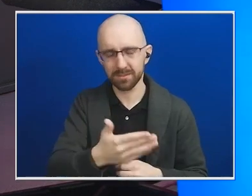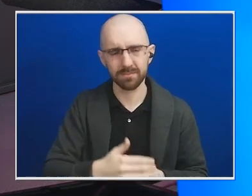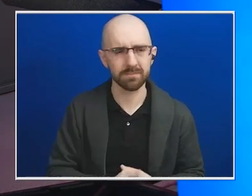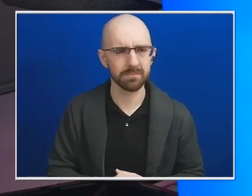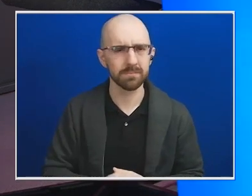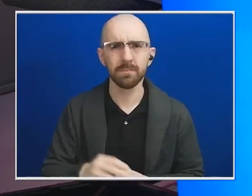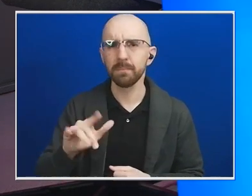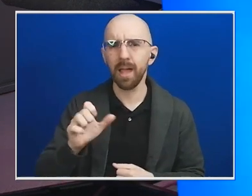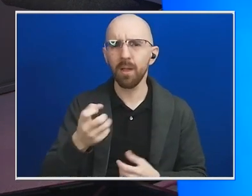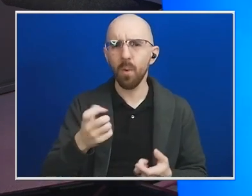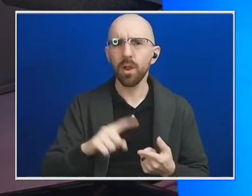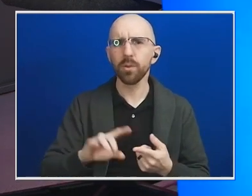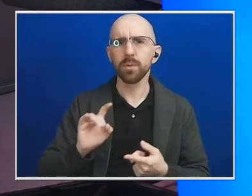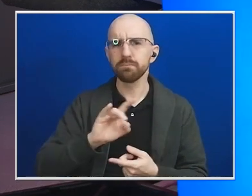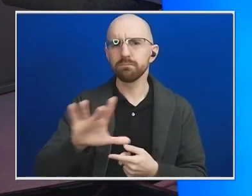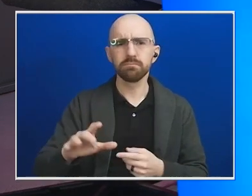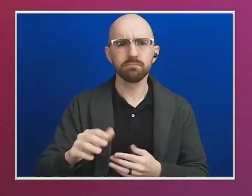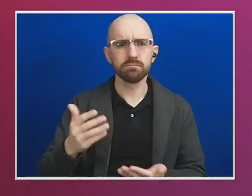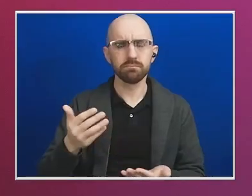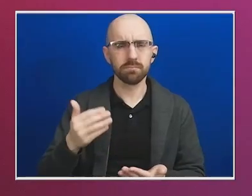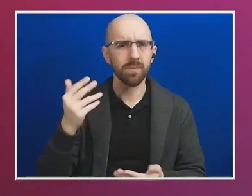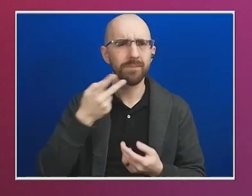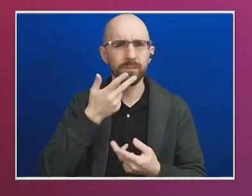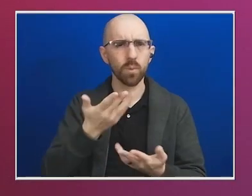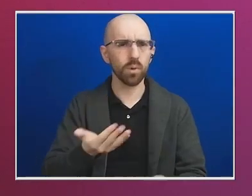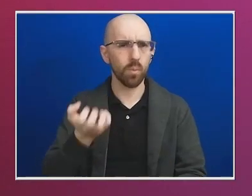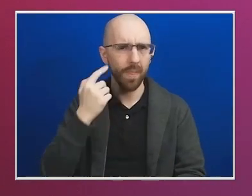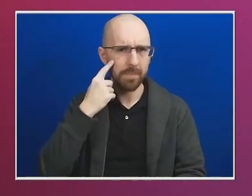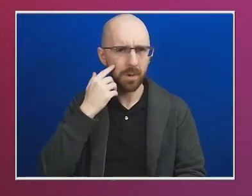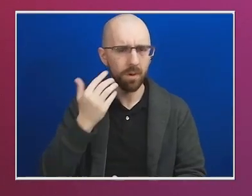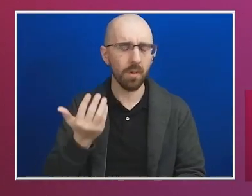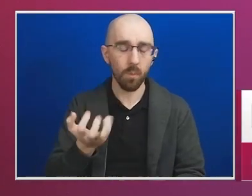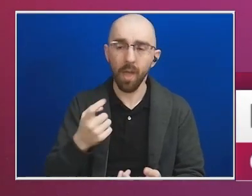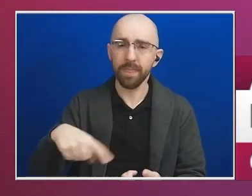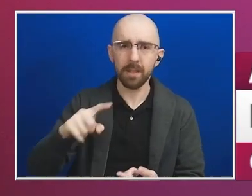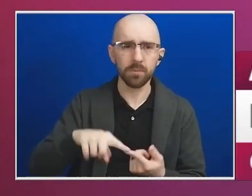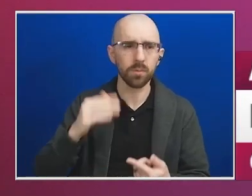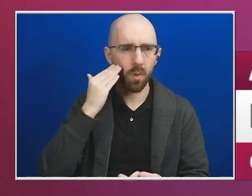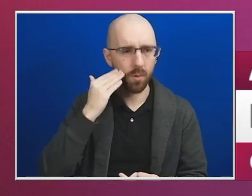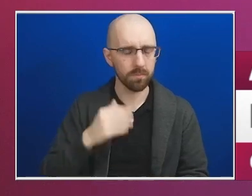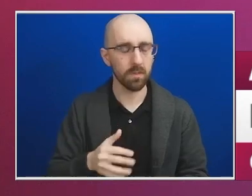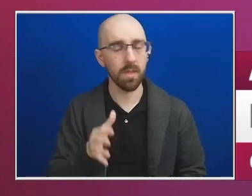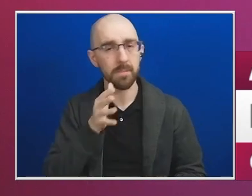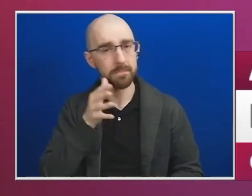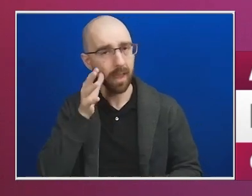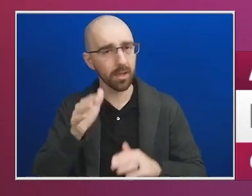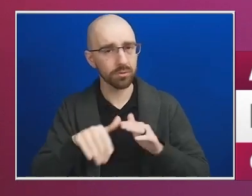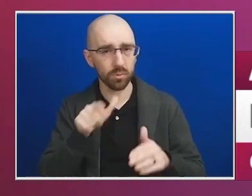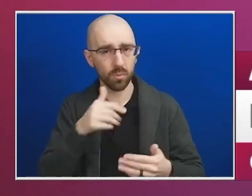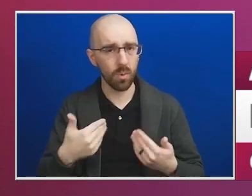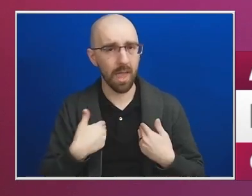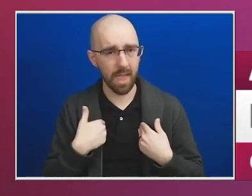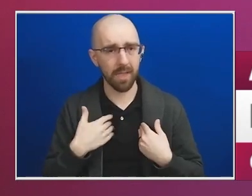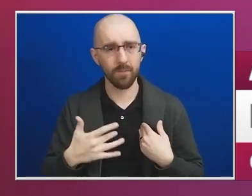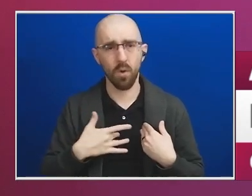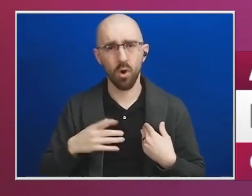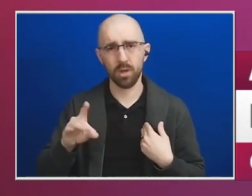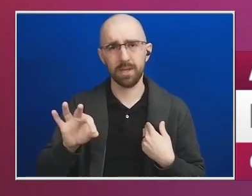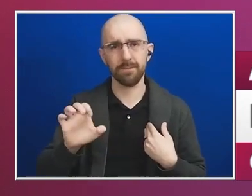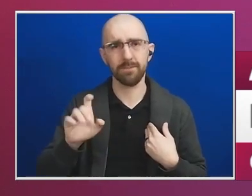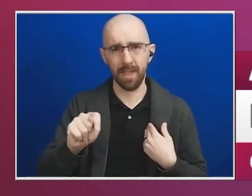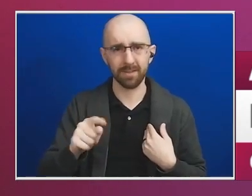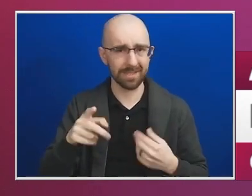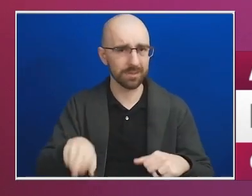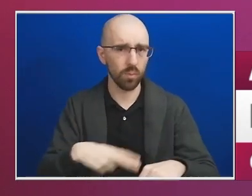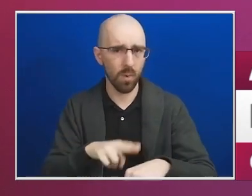know? I guess that for like parents and children who have the congenital heart defect, that it is normal. That